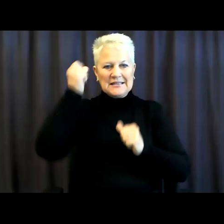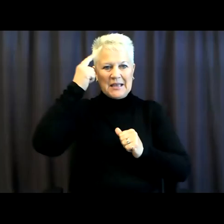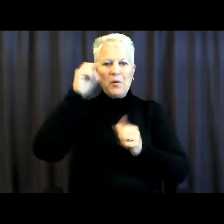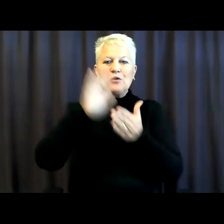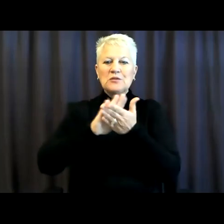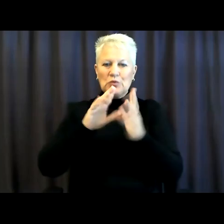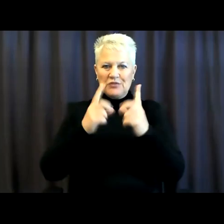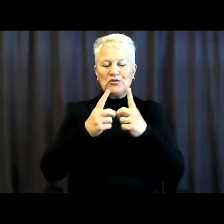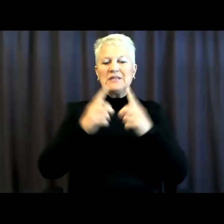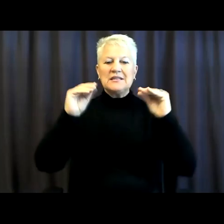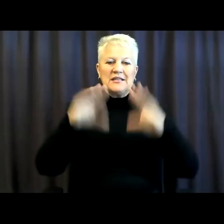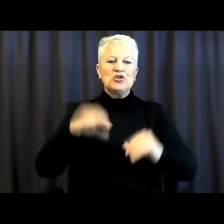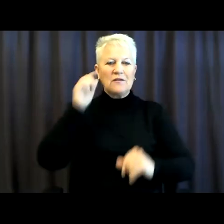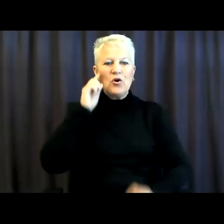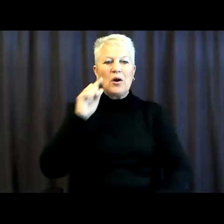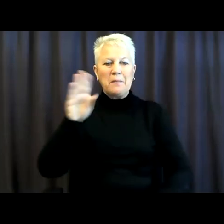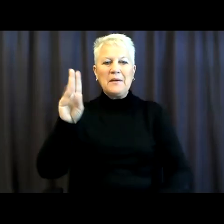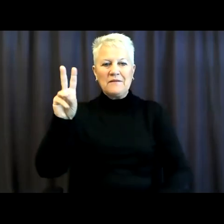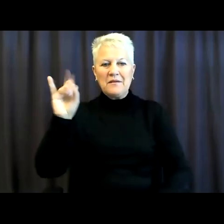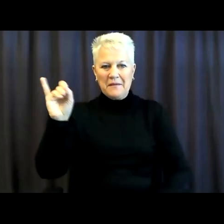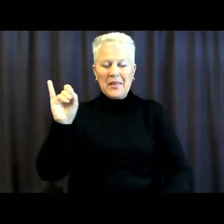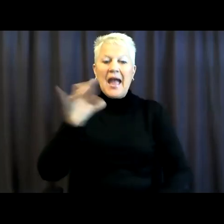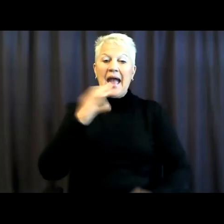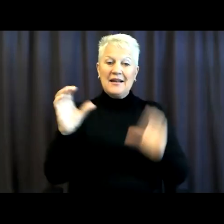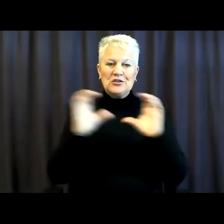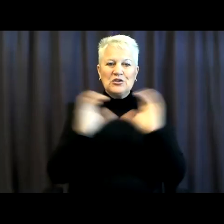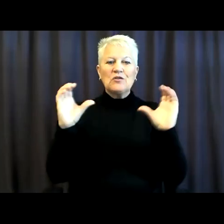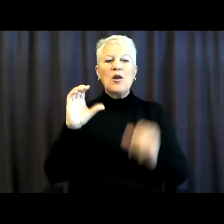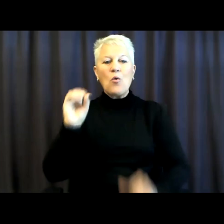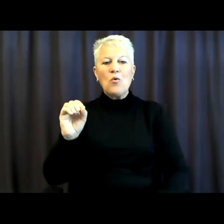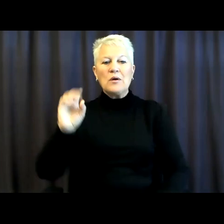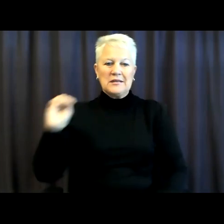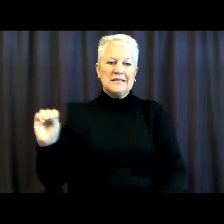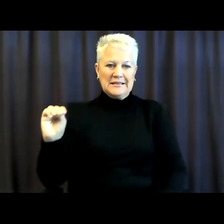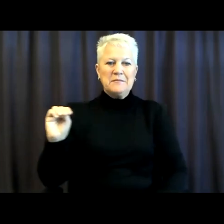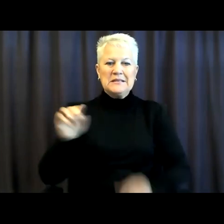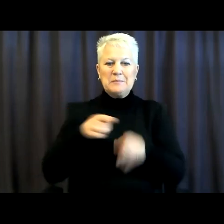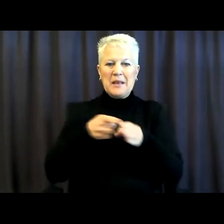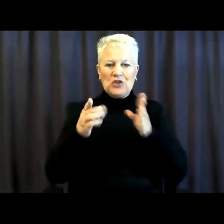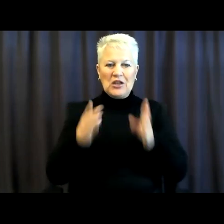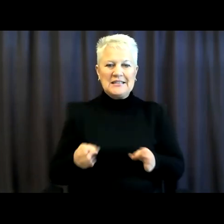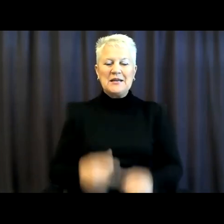teacher for visually impaired, and a certified orientation and mobility specialist.